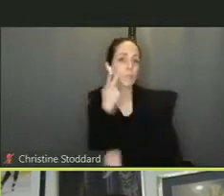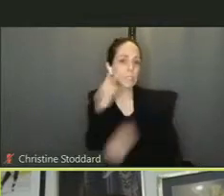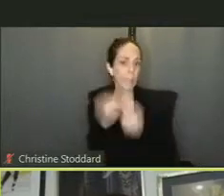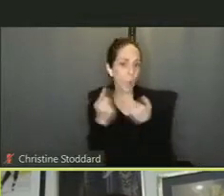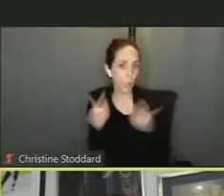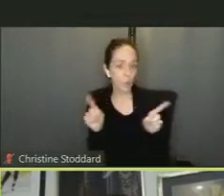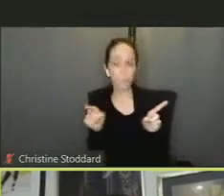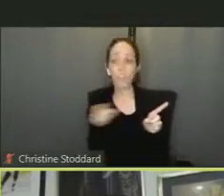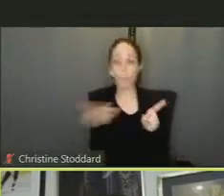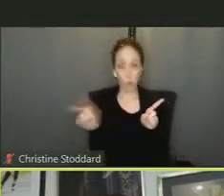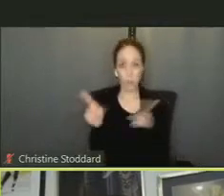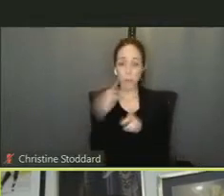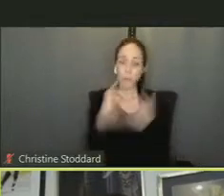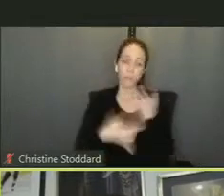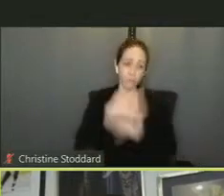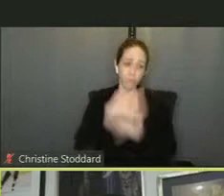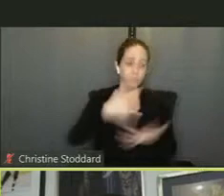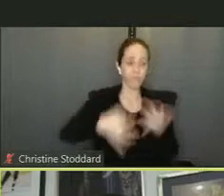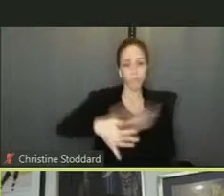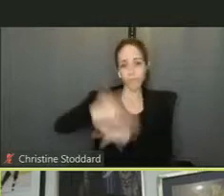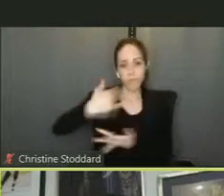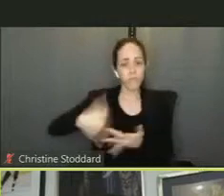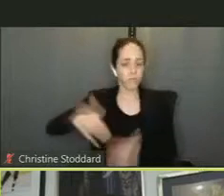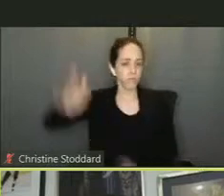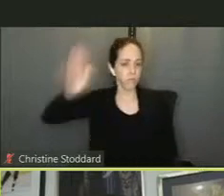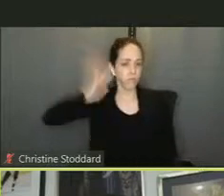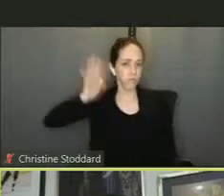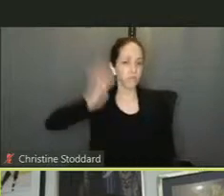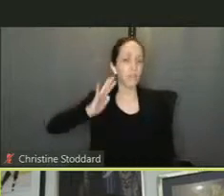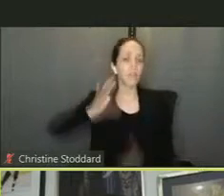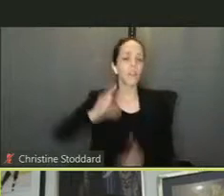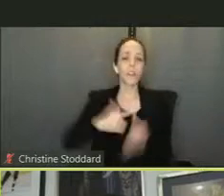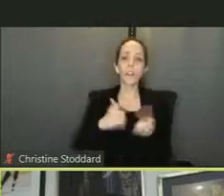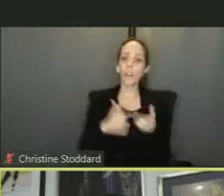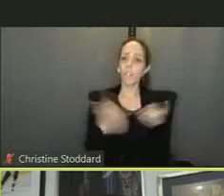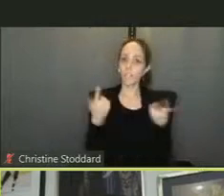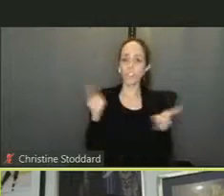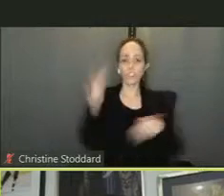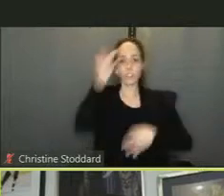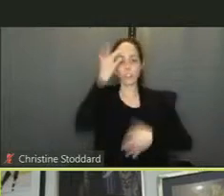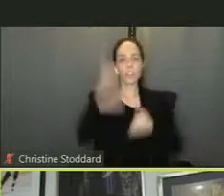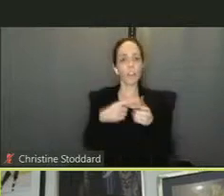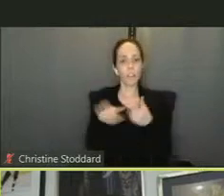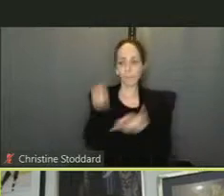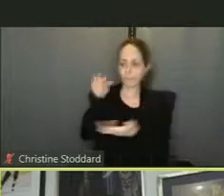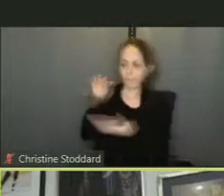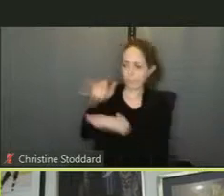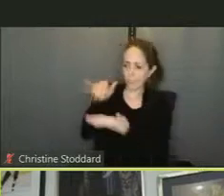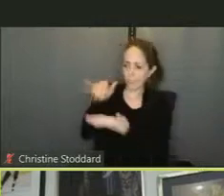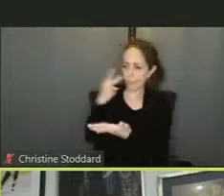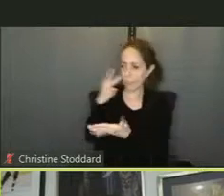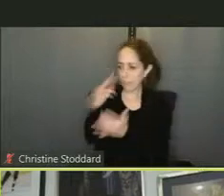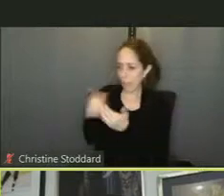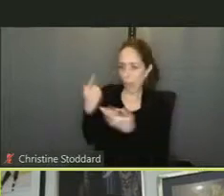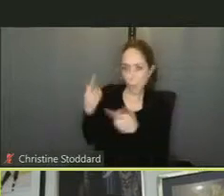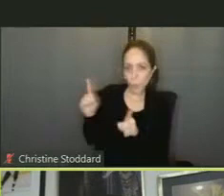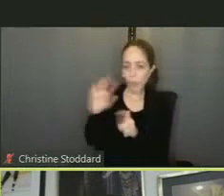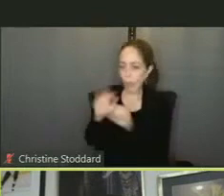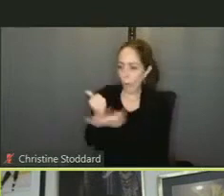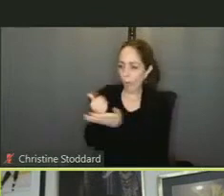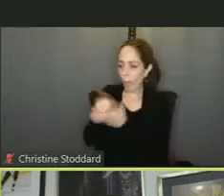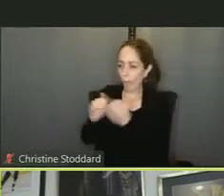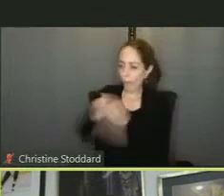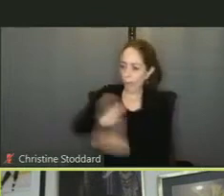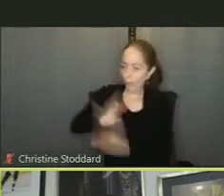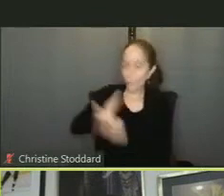the initial evaluation and then apply for funding or apply for approval from the government. So